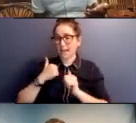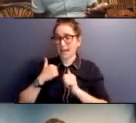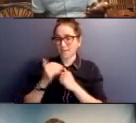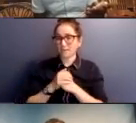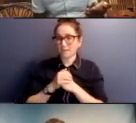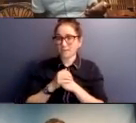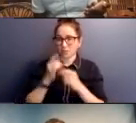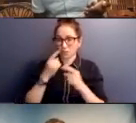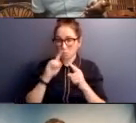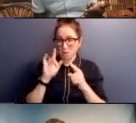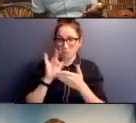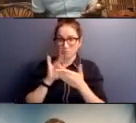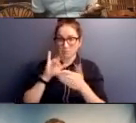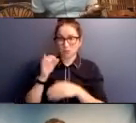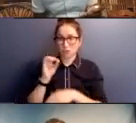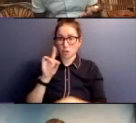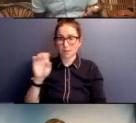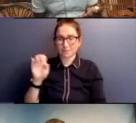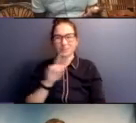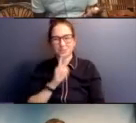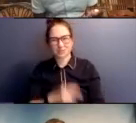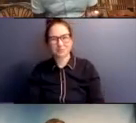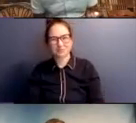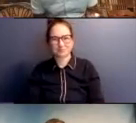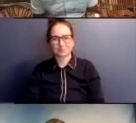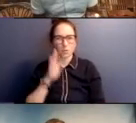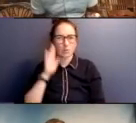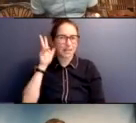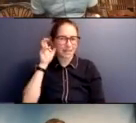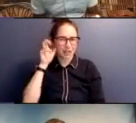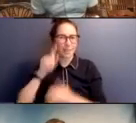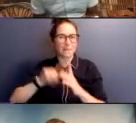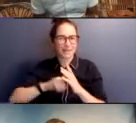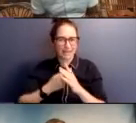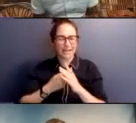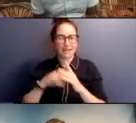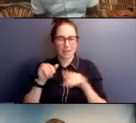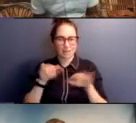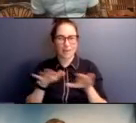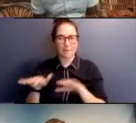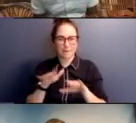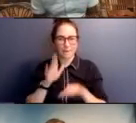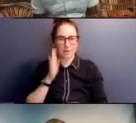that for us, Jody. Sure. Yes. And you'll hear that rhythm right in the beginning.